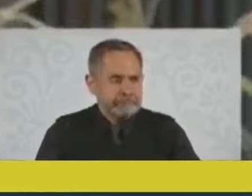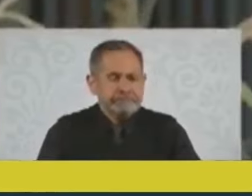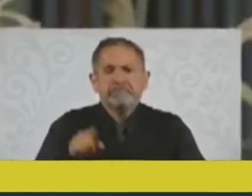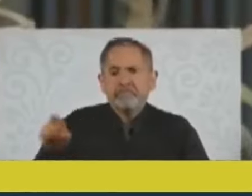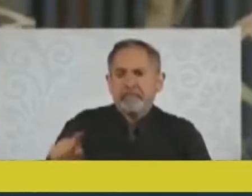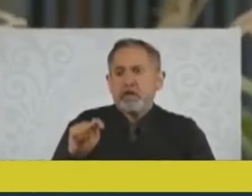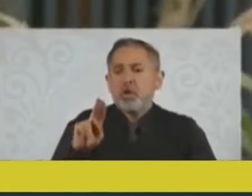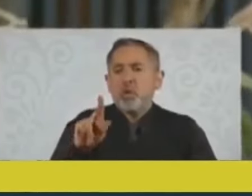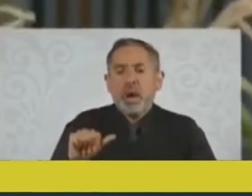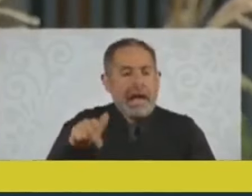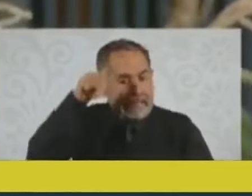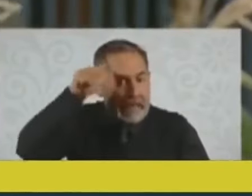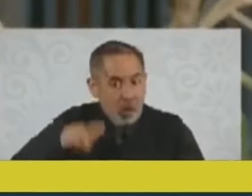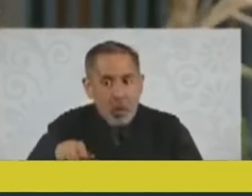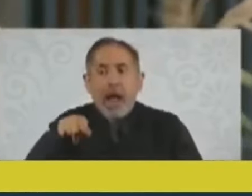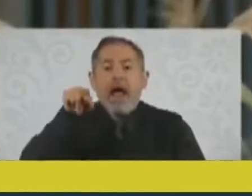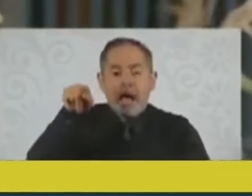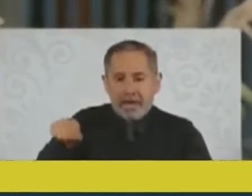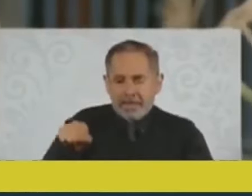We will build in Tula, Hidalgo,